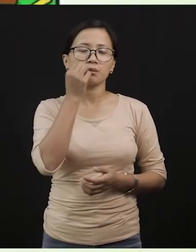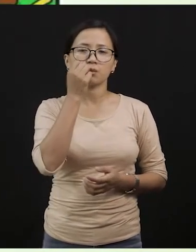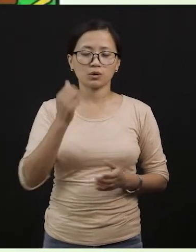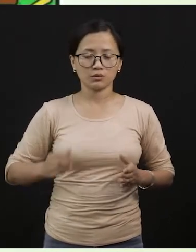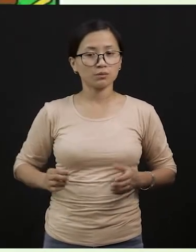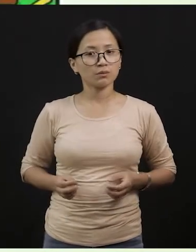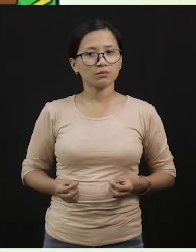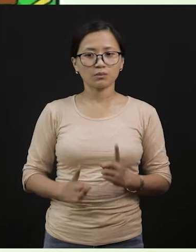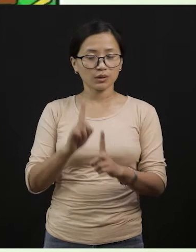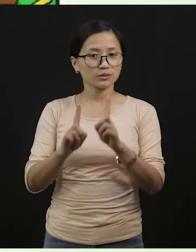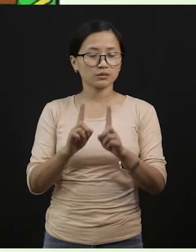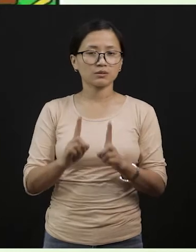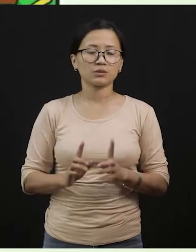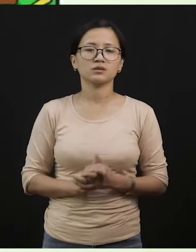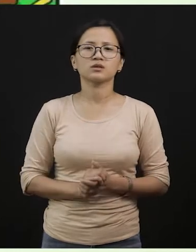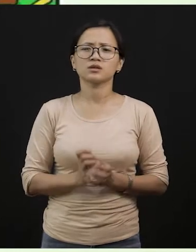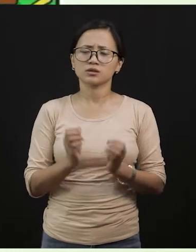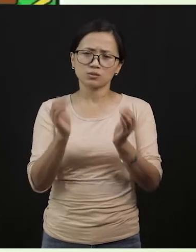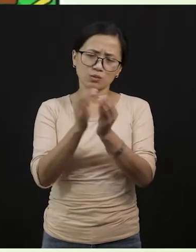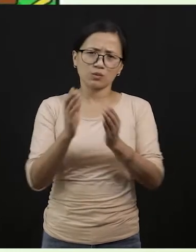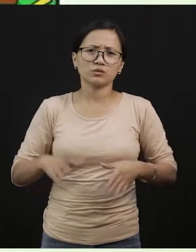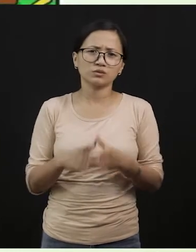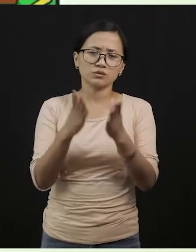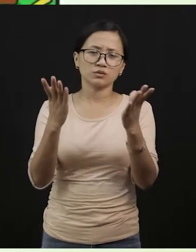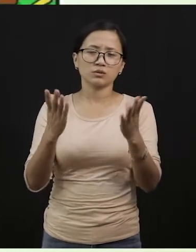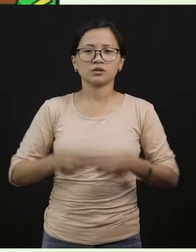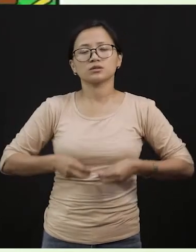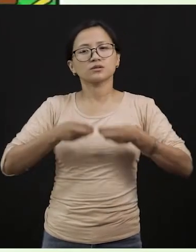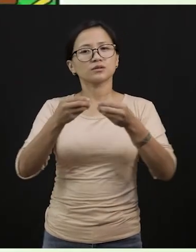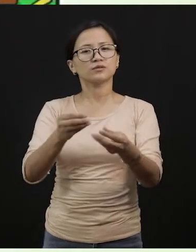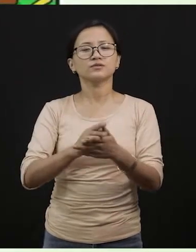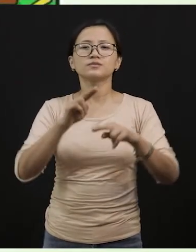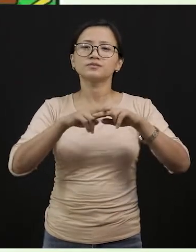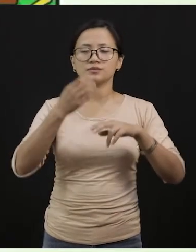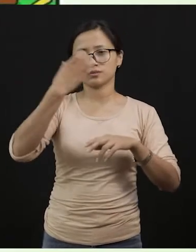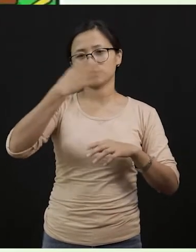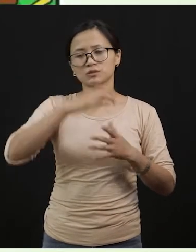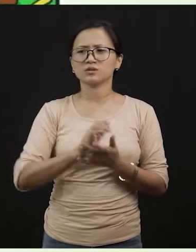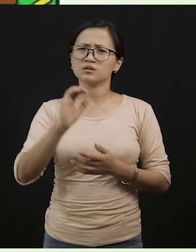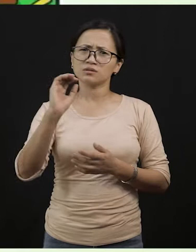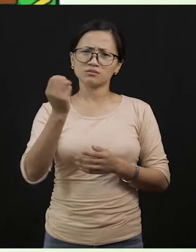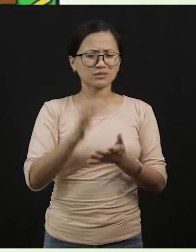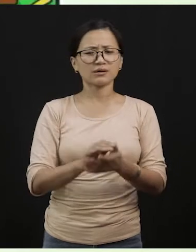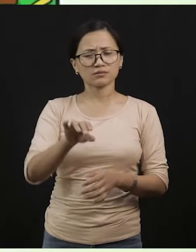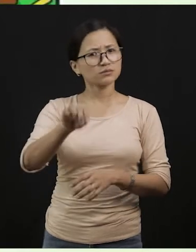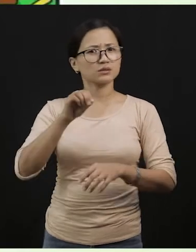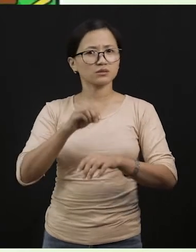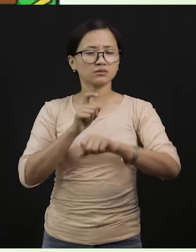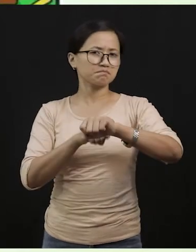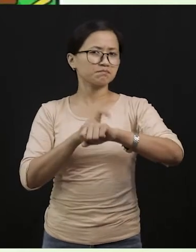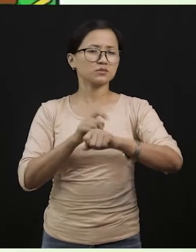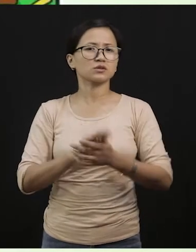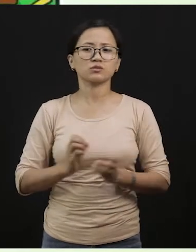planted a plant, okay, a small tree, and then it started giving fruits. It will take some time, but if you plant a